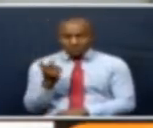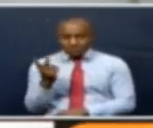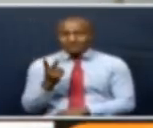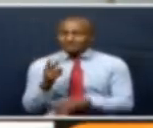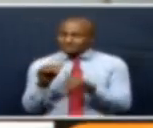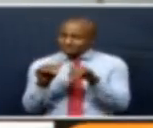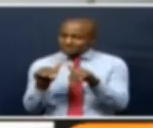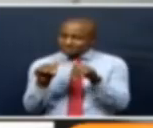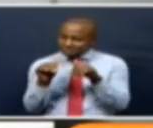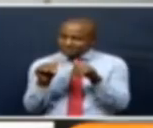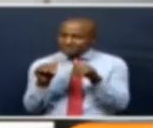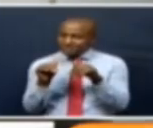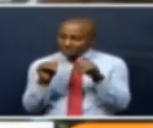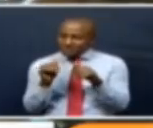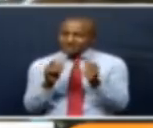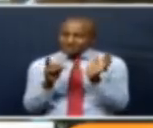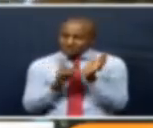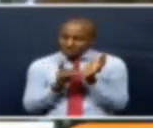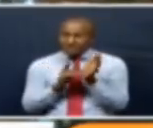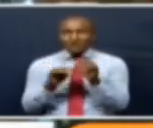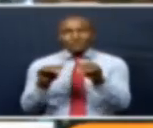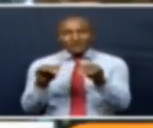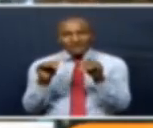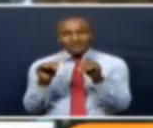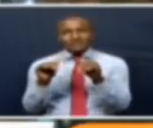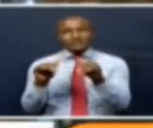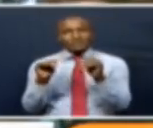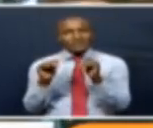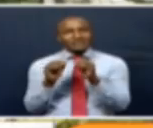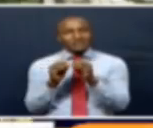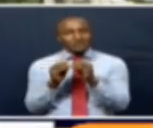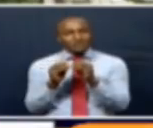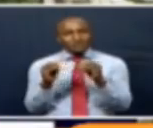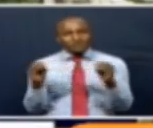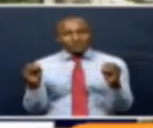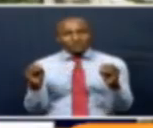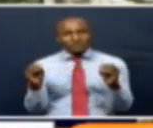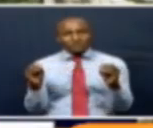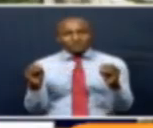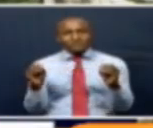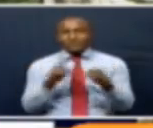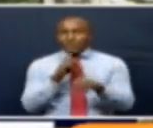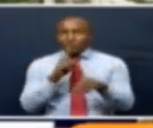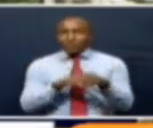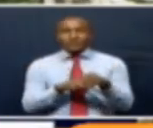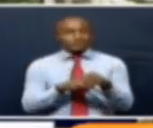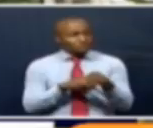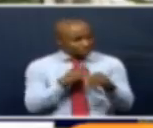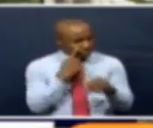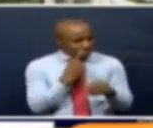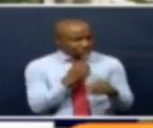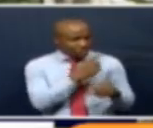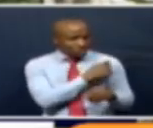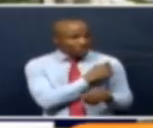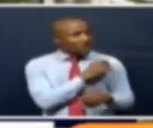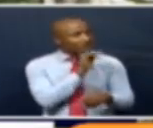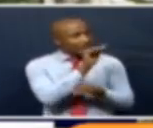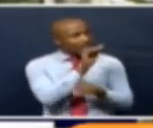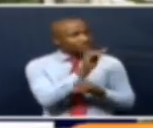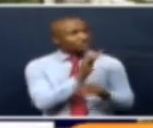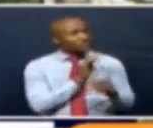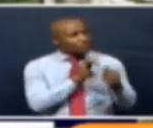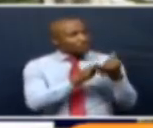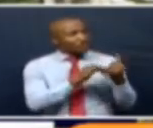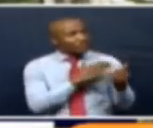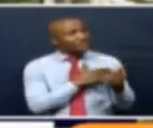waiting for a doctor at the accidents and emergency section. When I went to the doctor, I told him that my wife has been written that it should